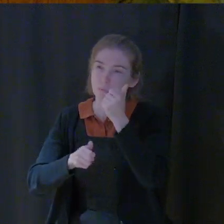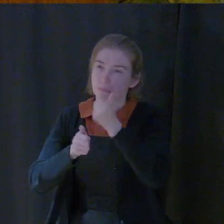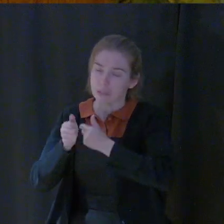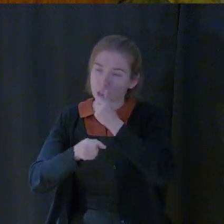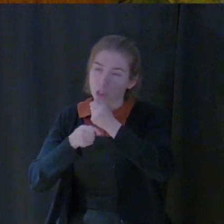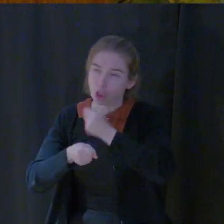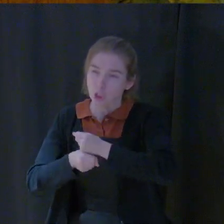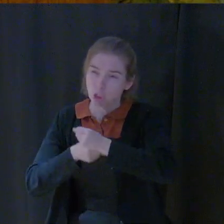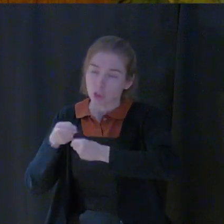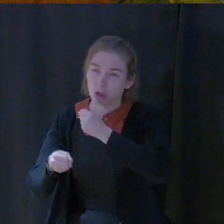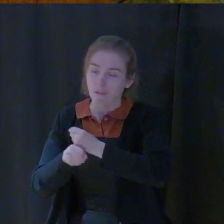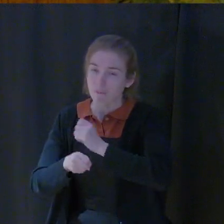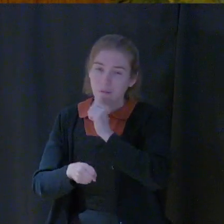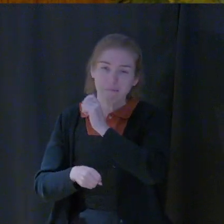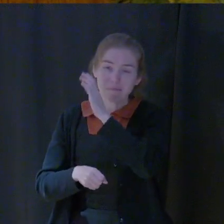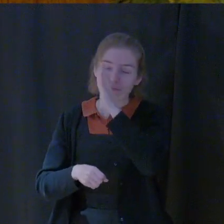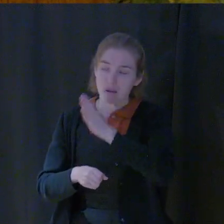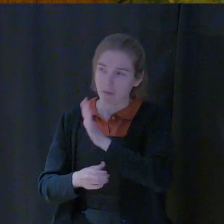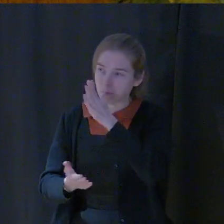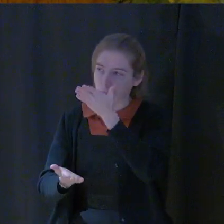to.